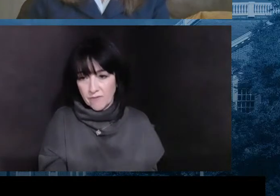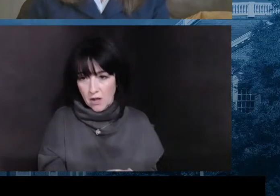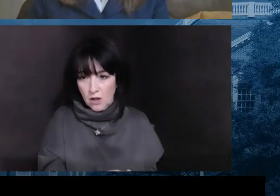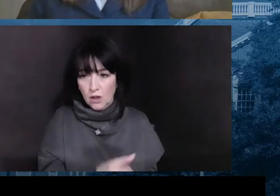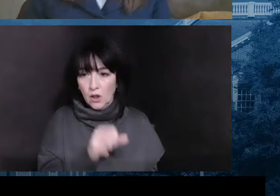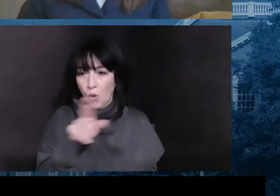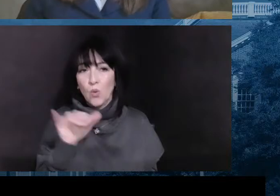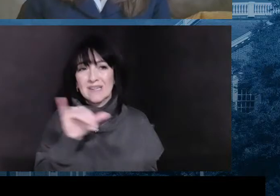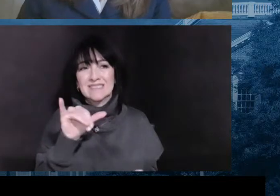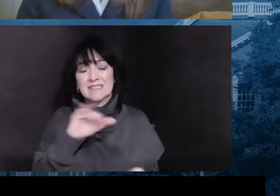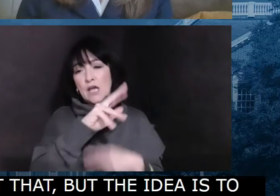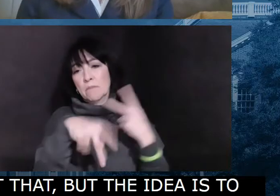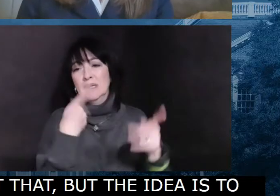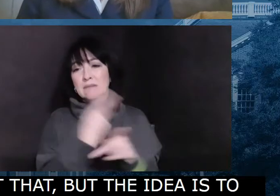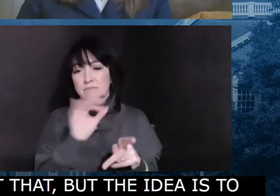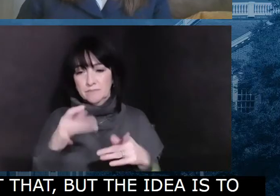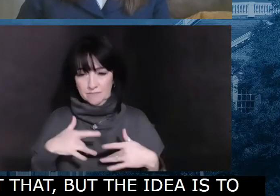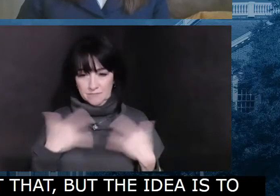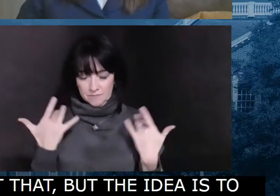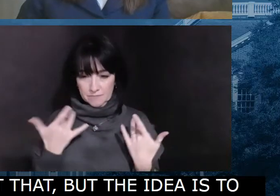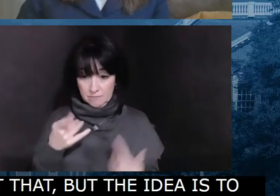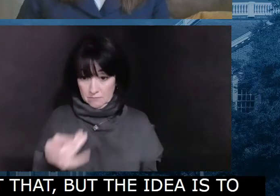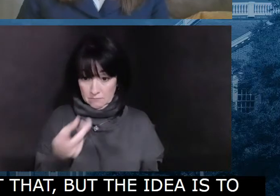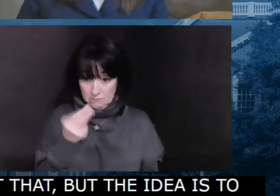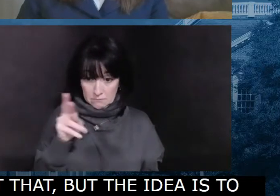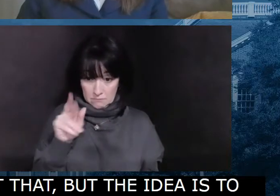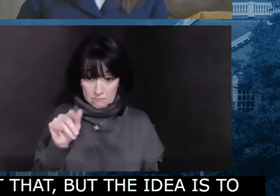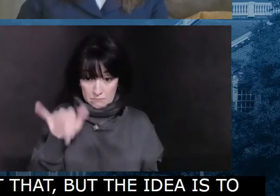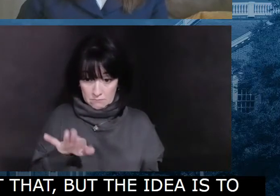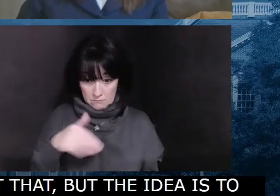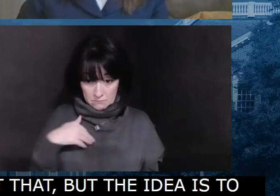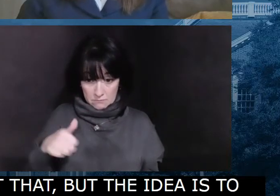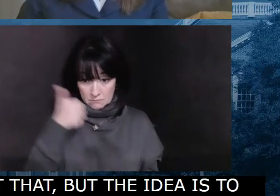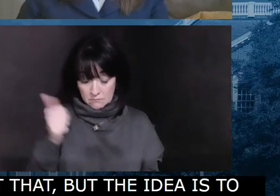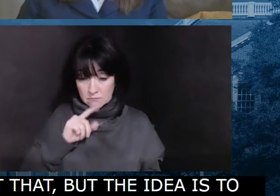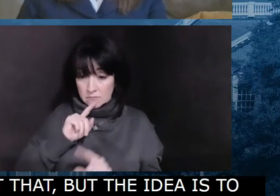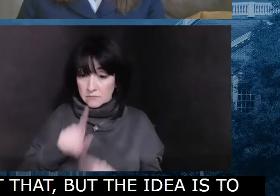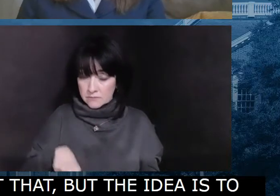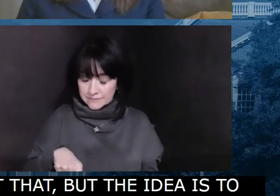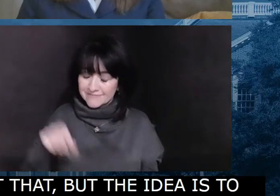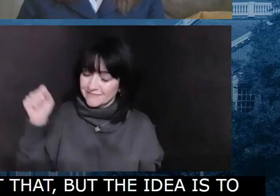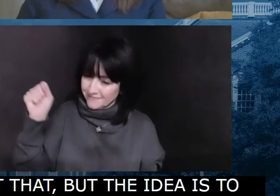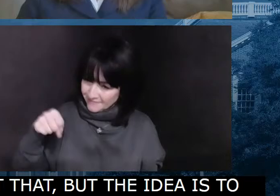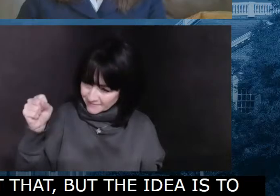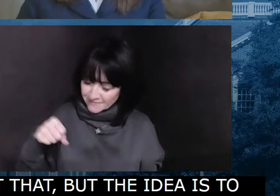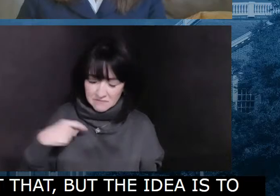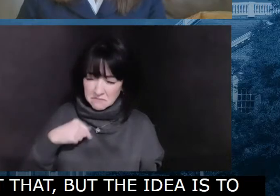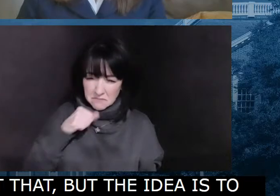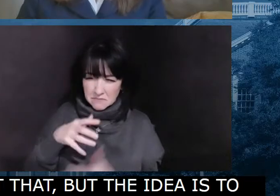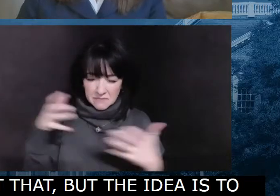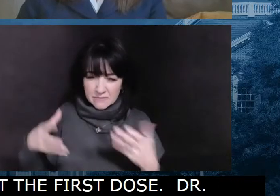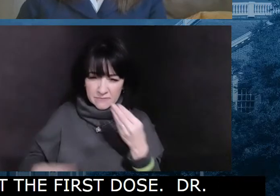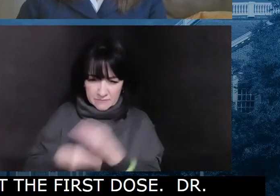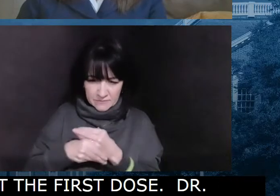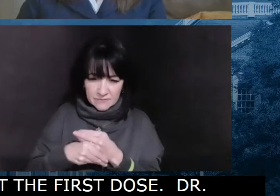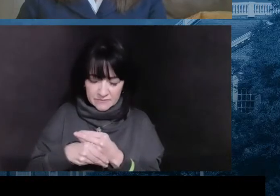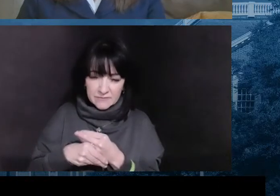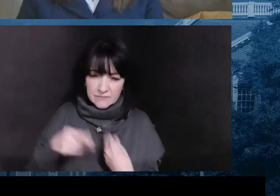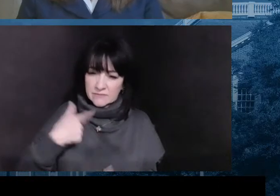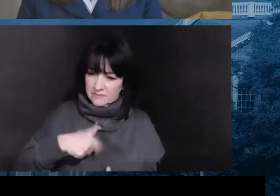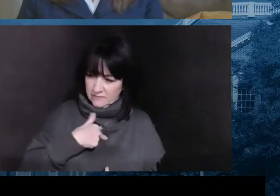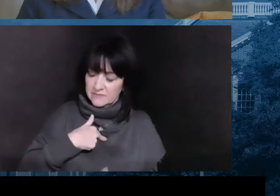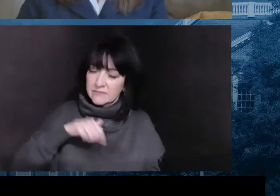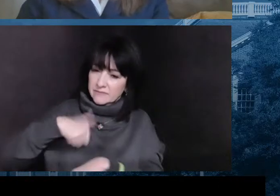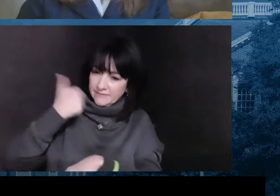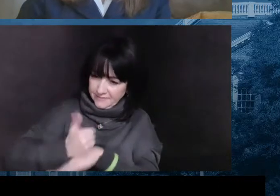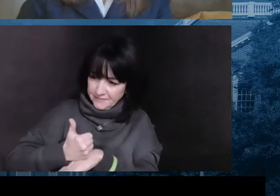Rattay? Yeah, not much to add. I mean, we are allocating second doses in alignment with the number of first doses. And so,